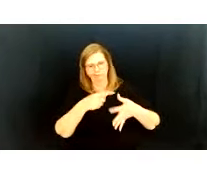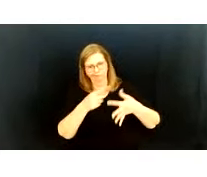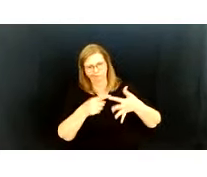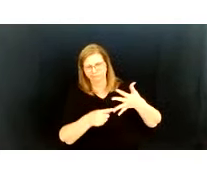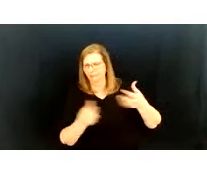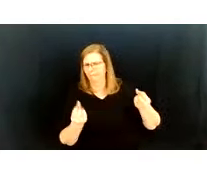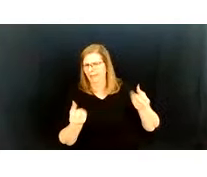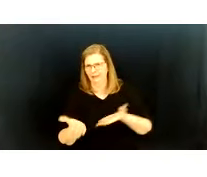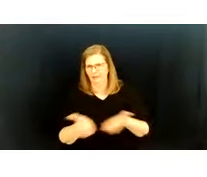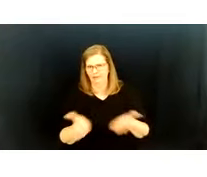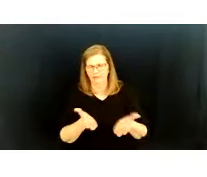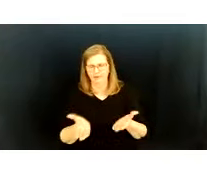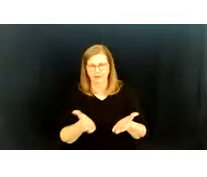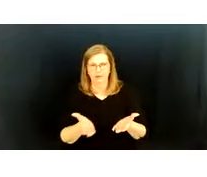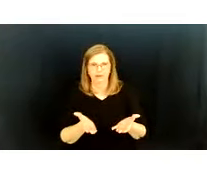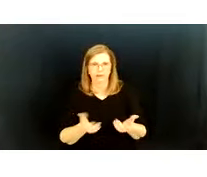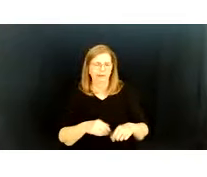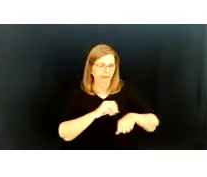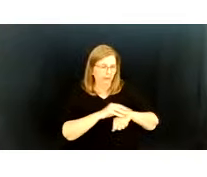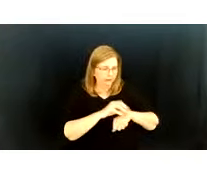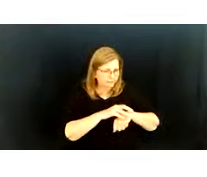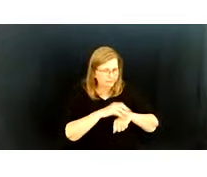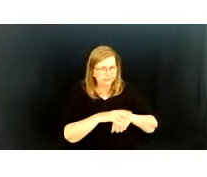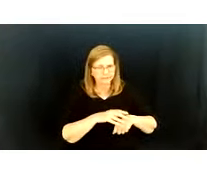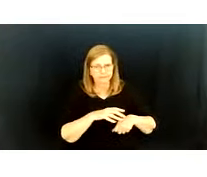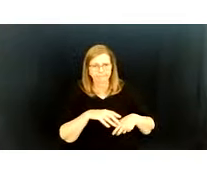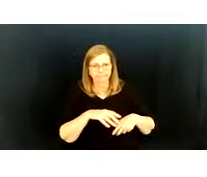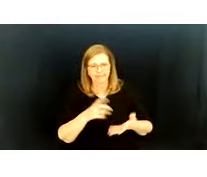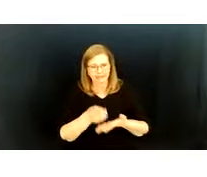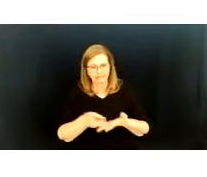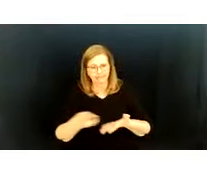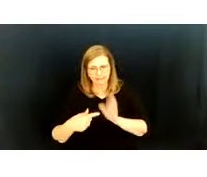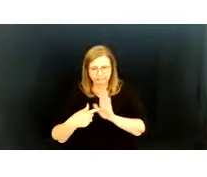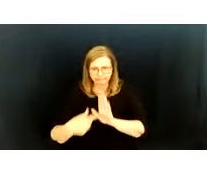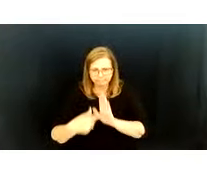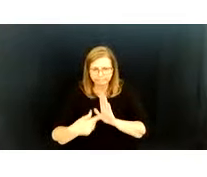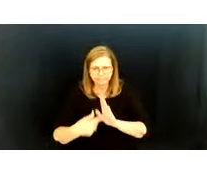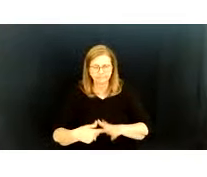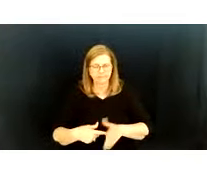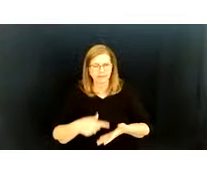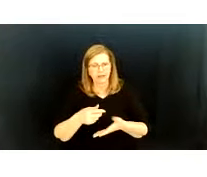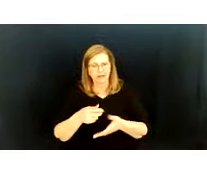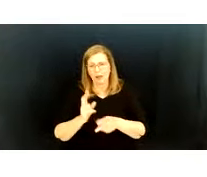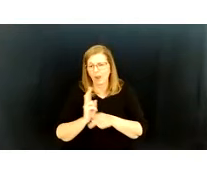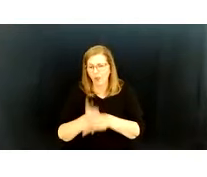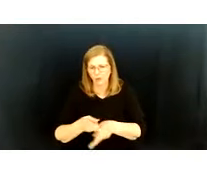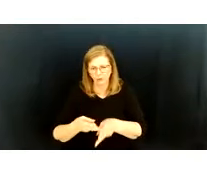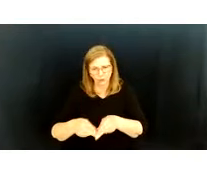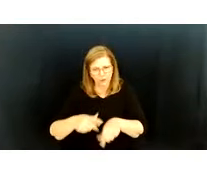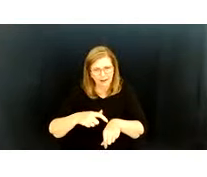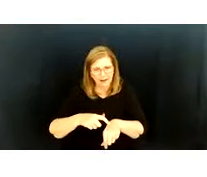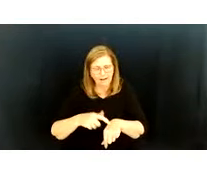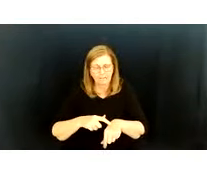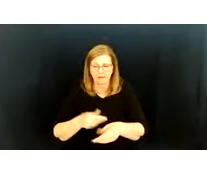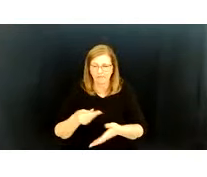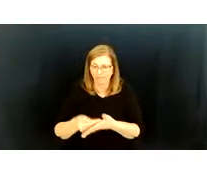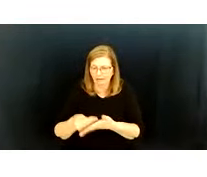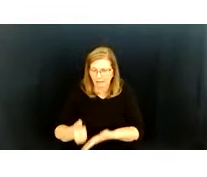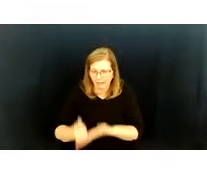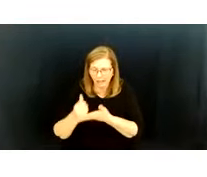services from consultations, device demonstrations, device short-term loans, funding options for